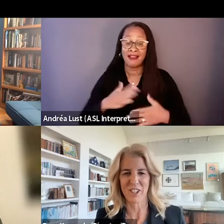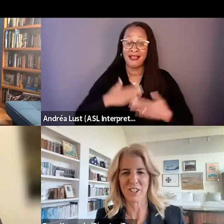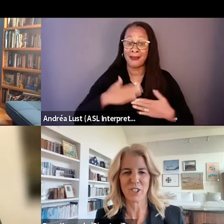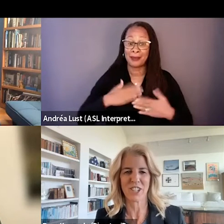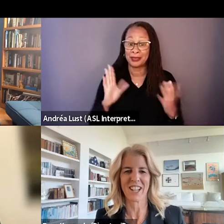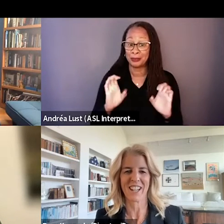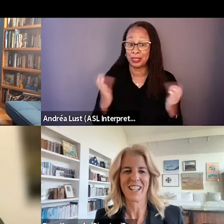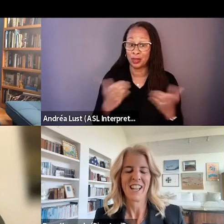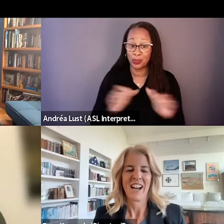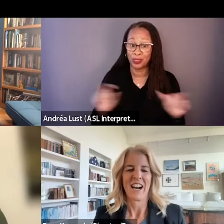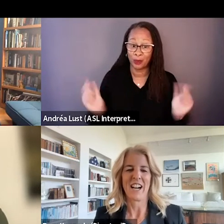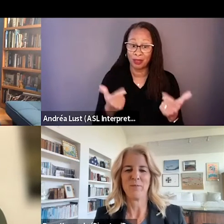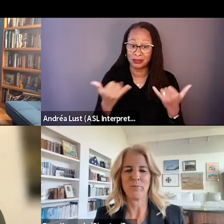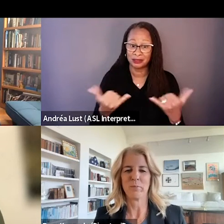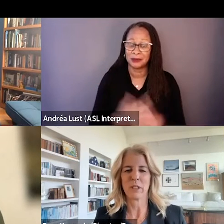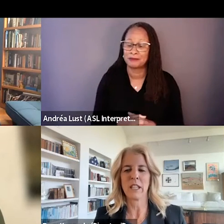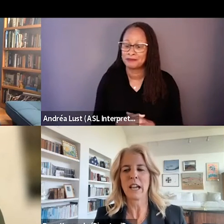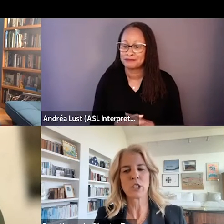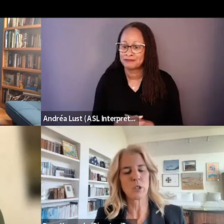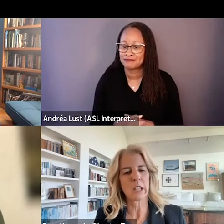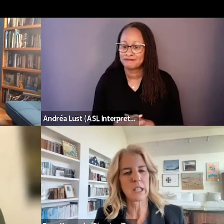here with all of you today.